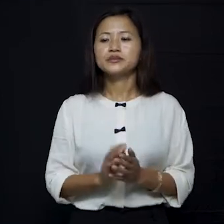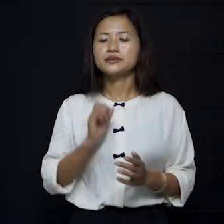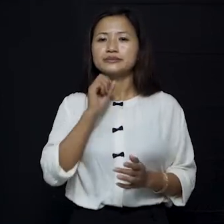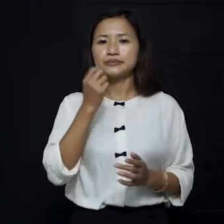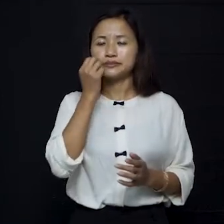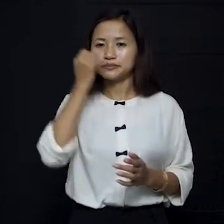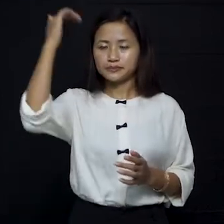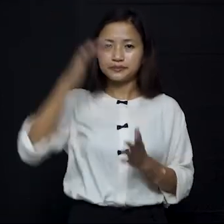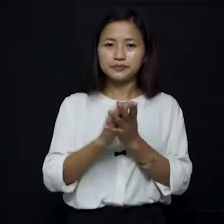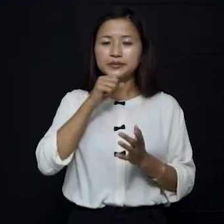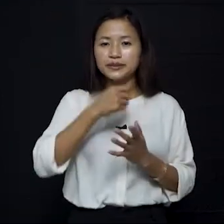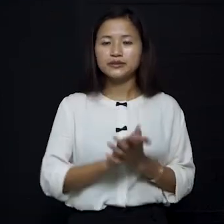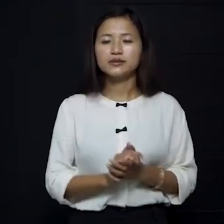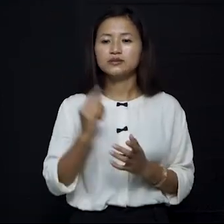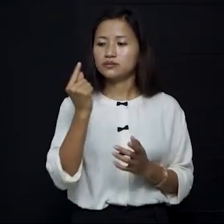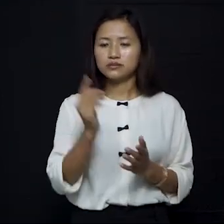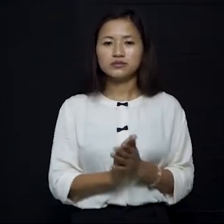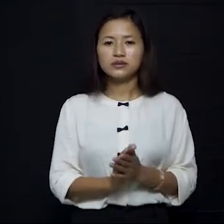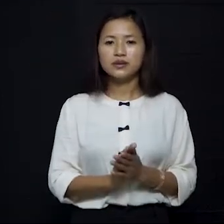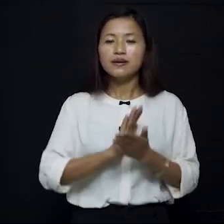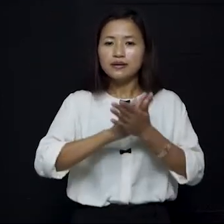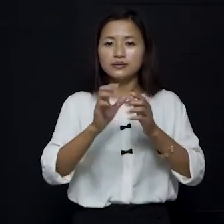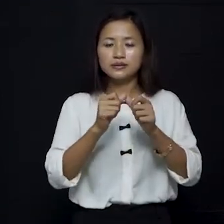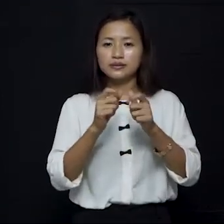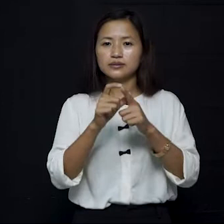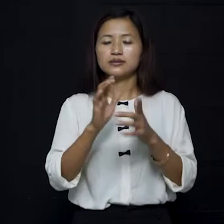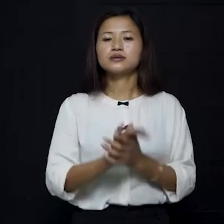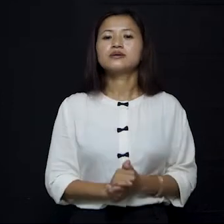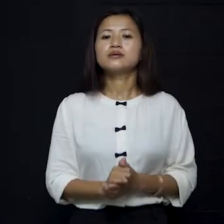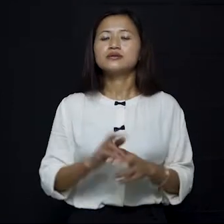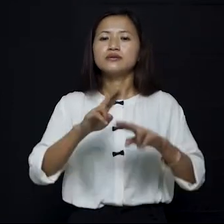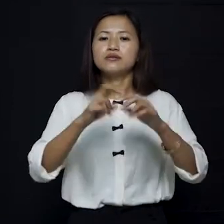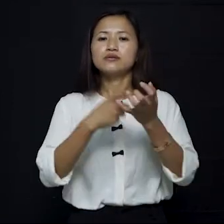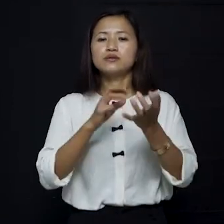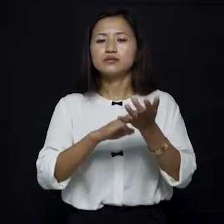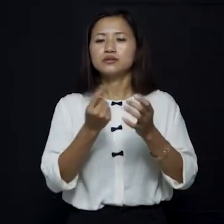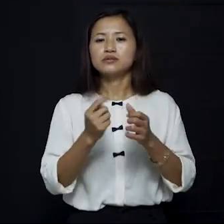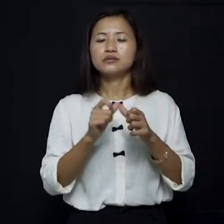for past, you know you can use only had, right? So I'm going to give you the formula here. Had